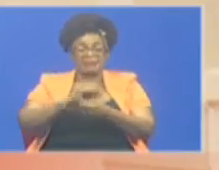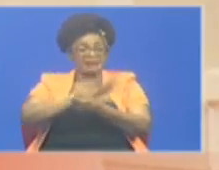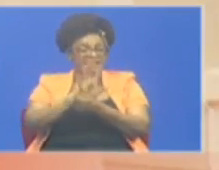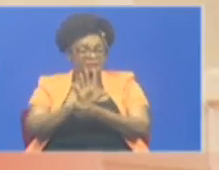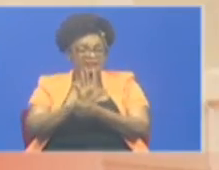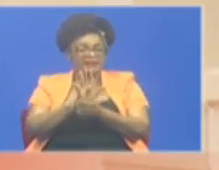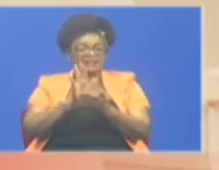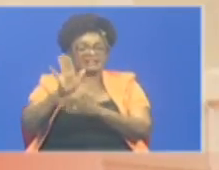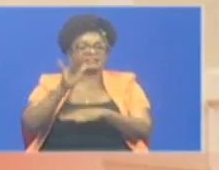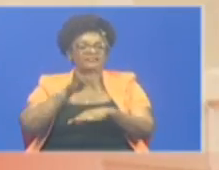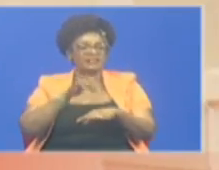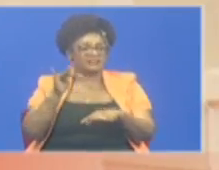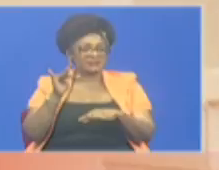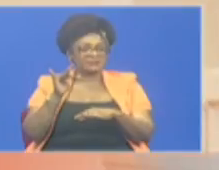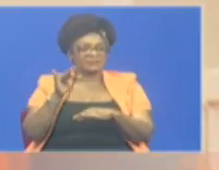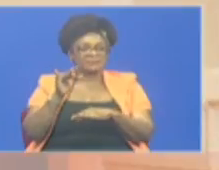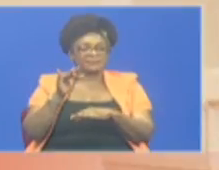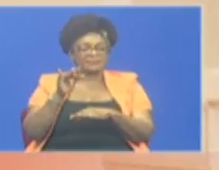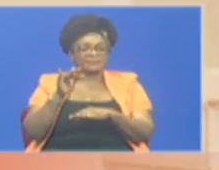effects.